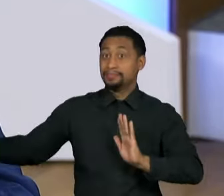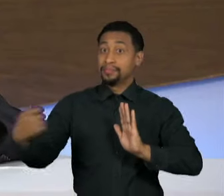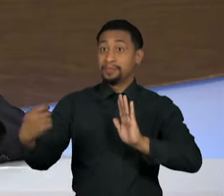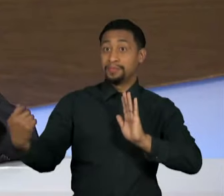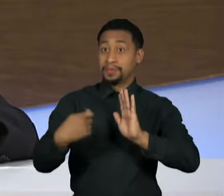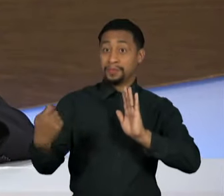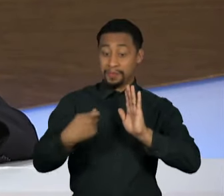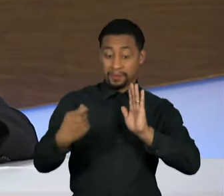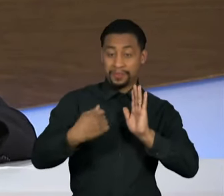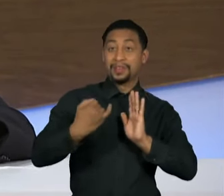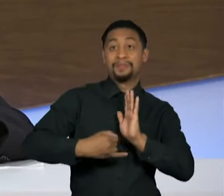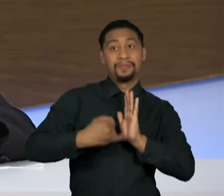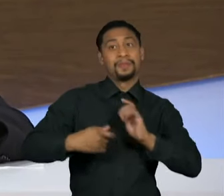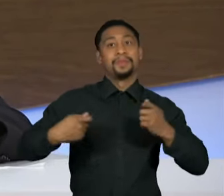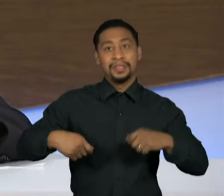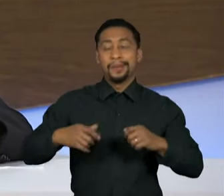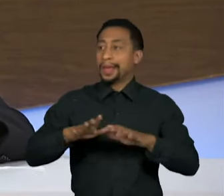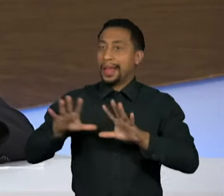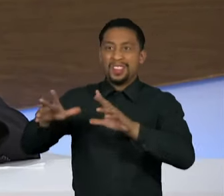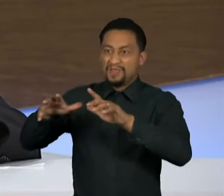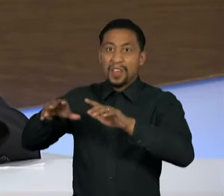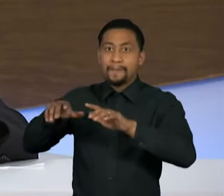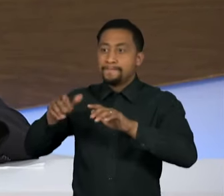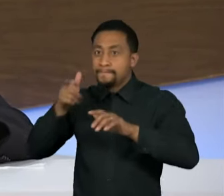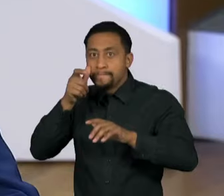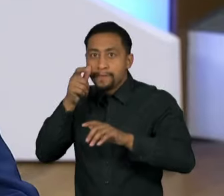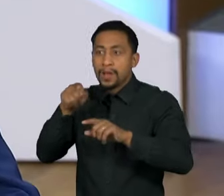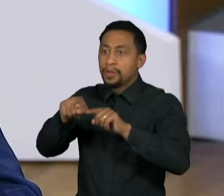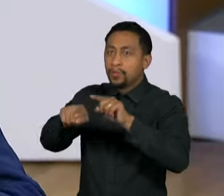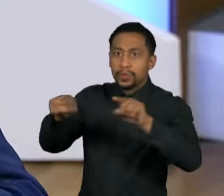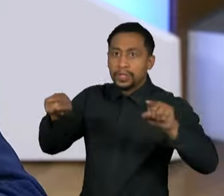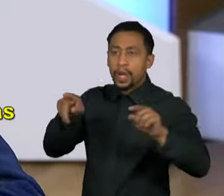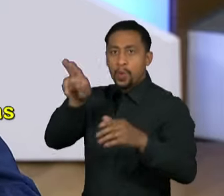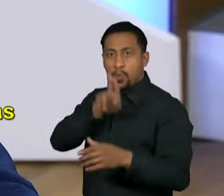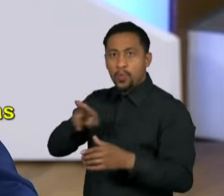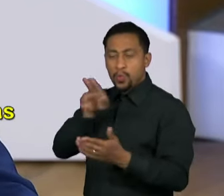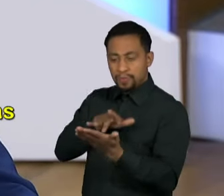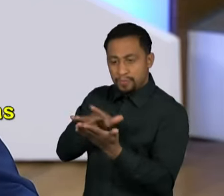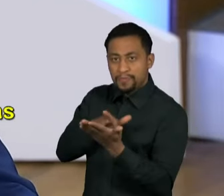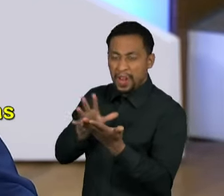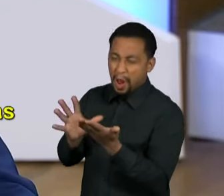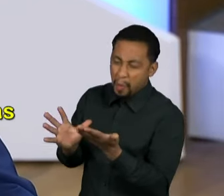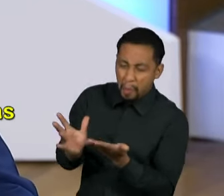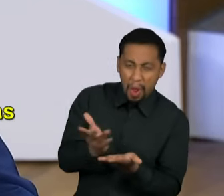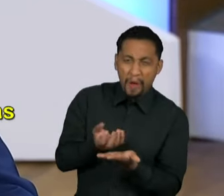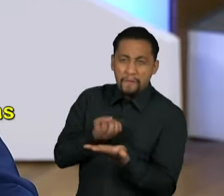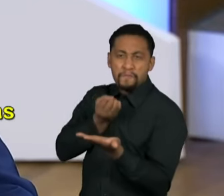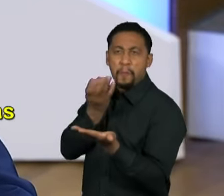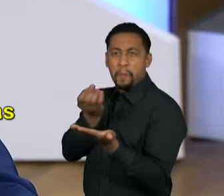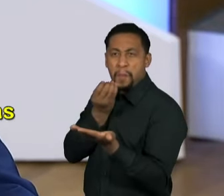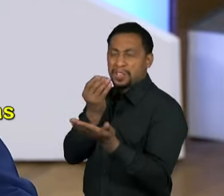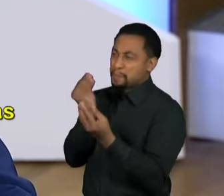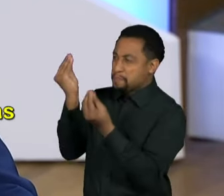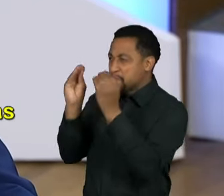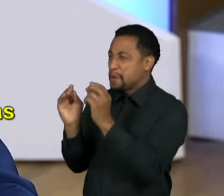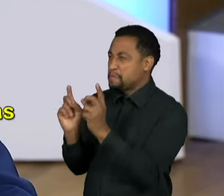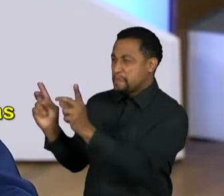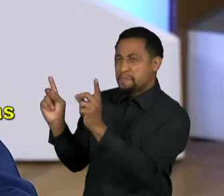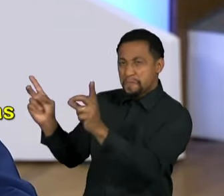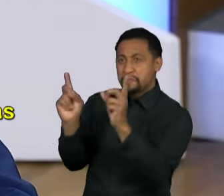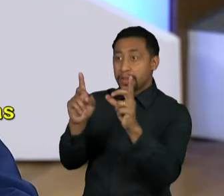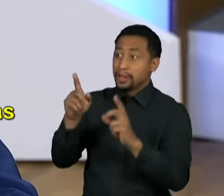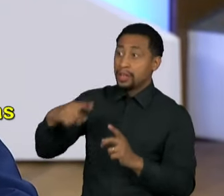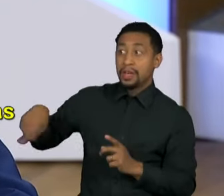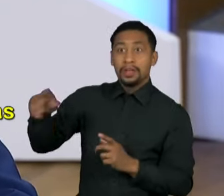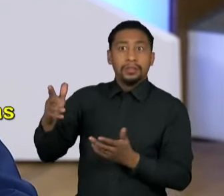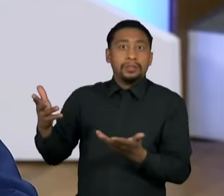screens, gathering our data, and selling us stuff through targeted ads, they would be much, I think, less pernicious than